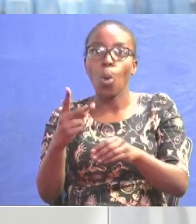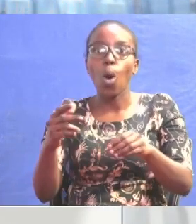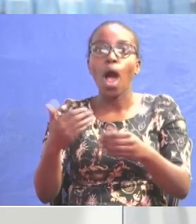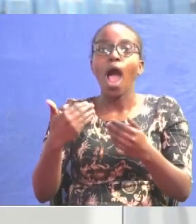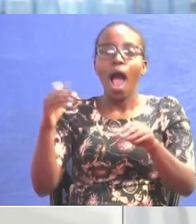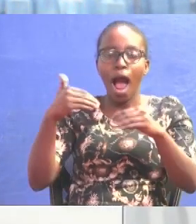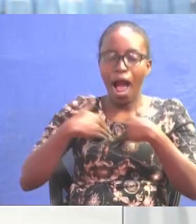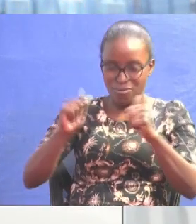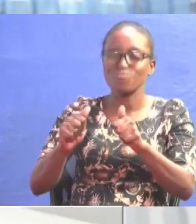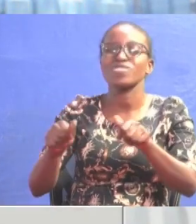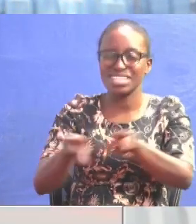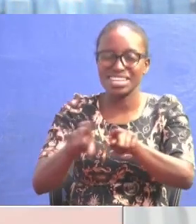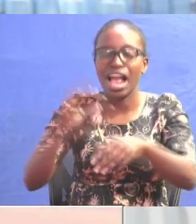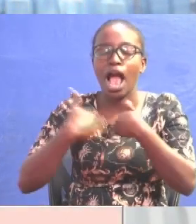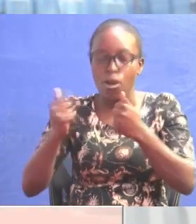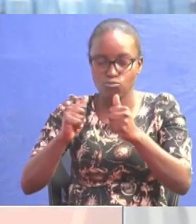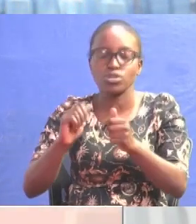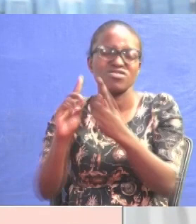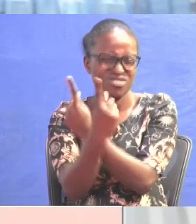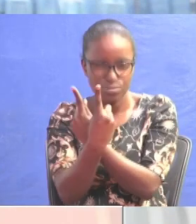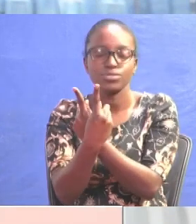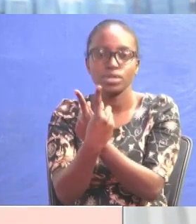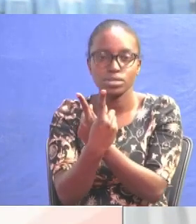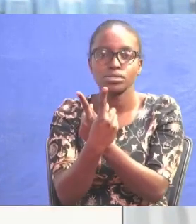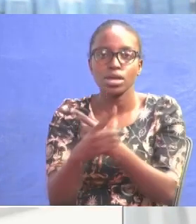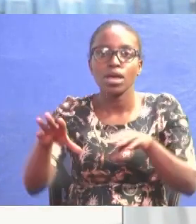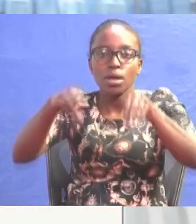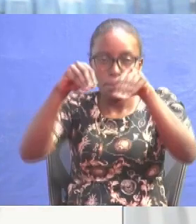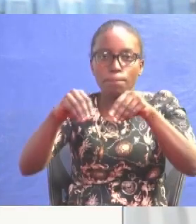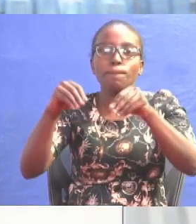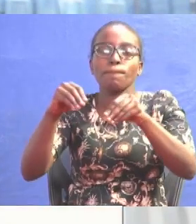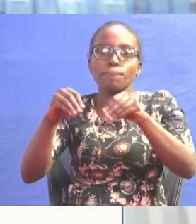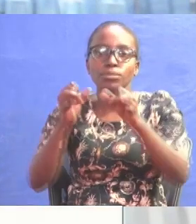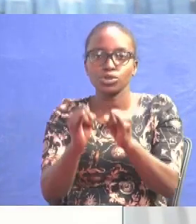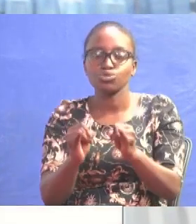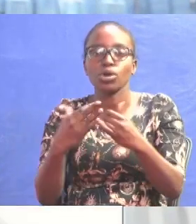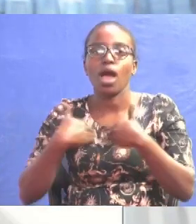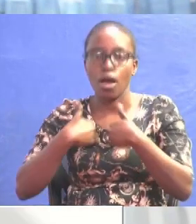have expressed different opinions concerning the new funding model. Dennis Munyi, KUTV.